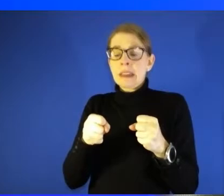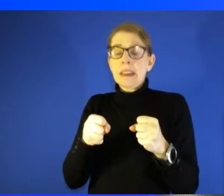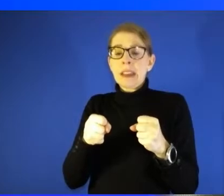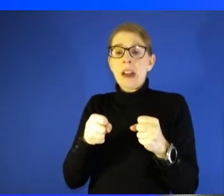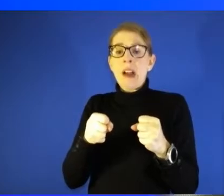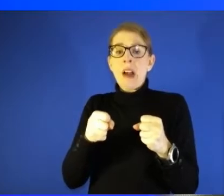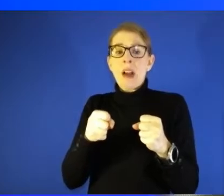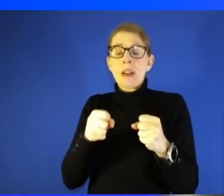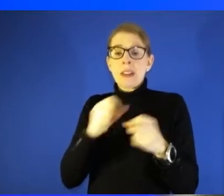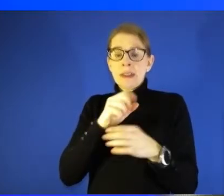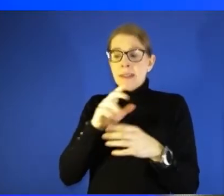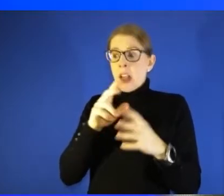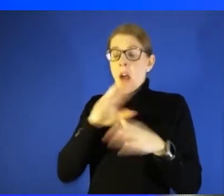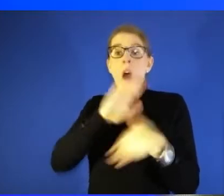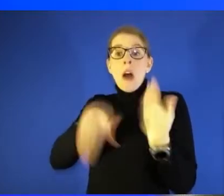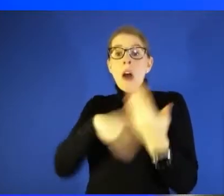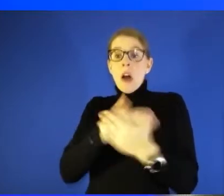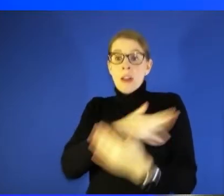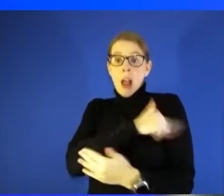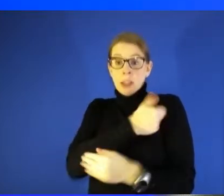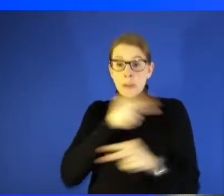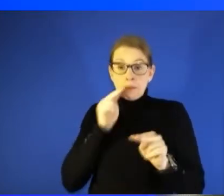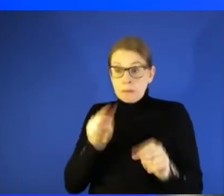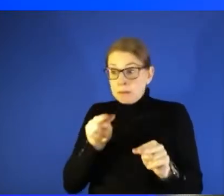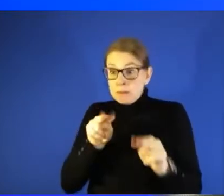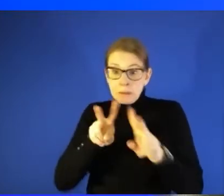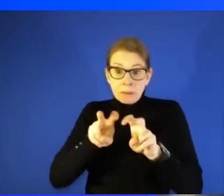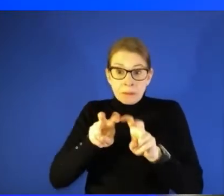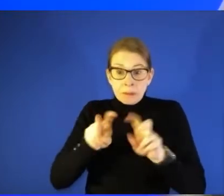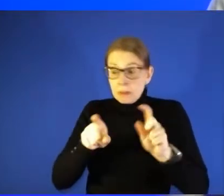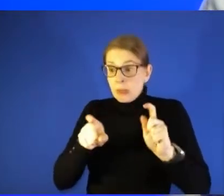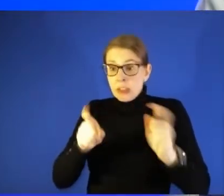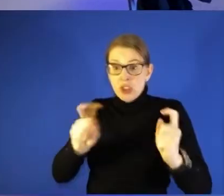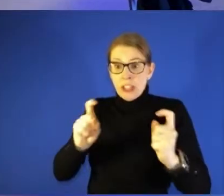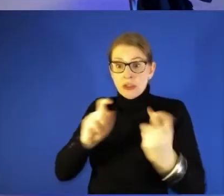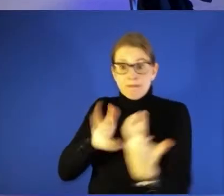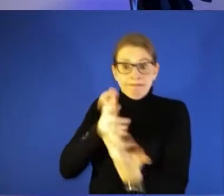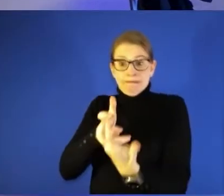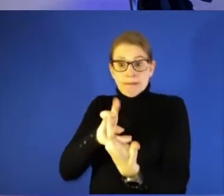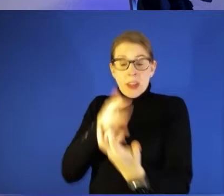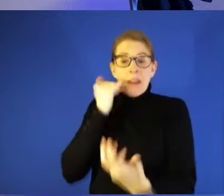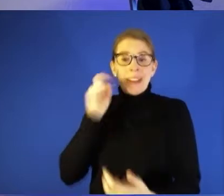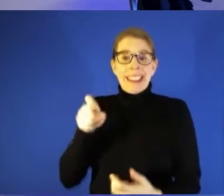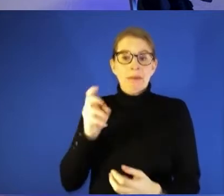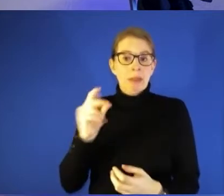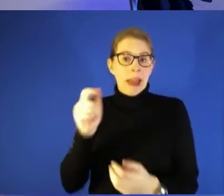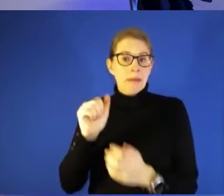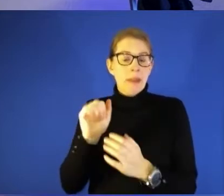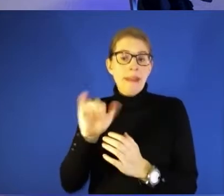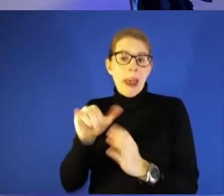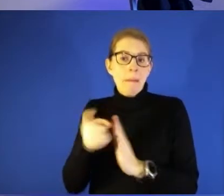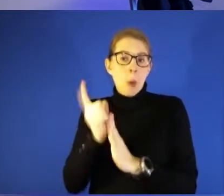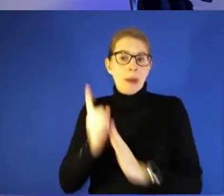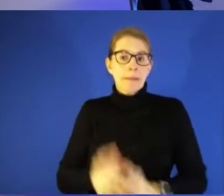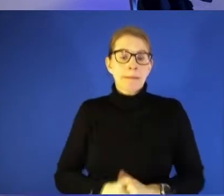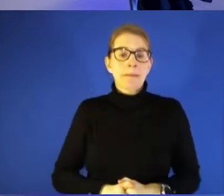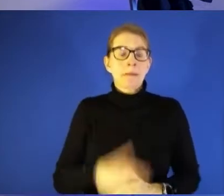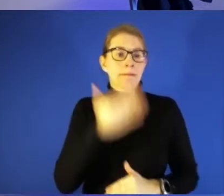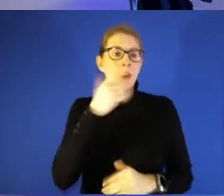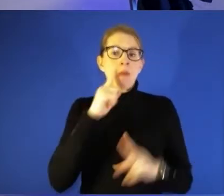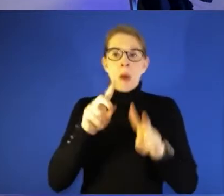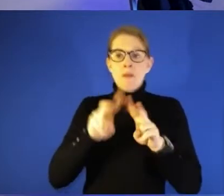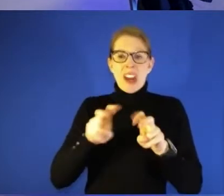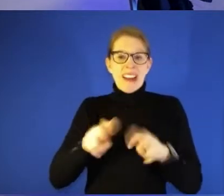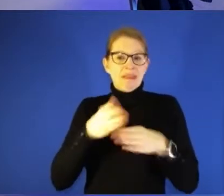watching this very carefully, and we'll adapt as we need to in the moment. Thanks for bringing that up and kind of breaking down exactly what that means, because we do hear